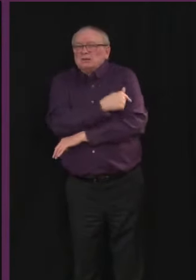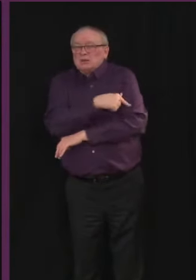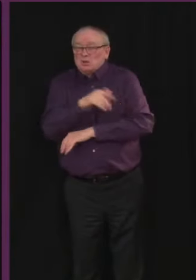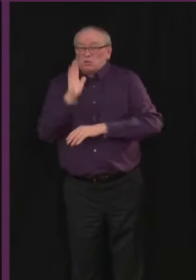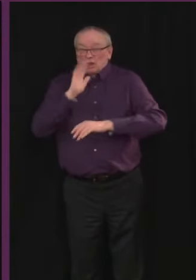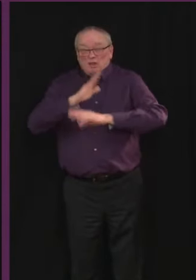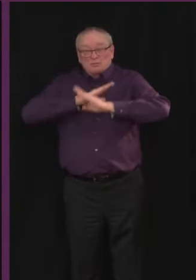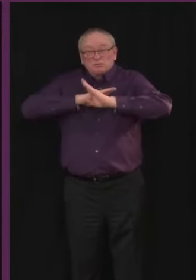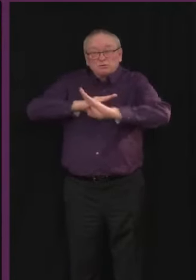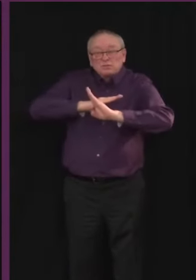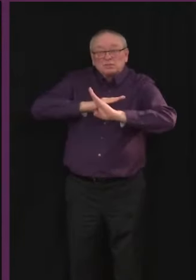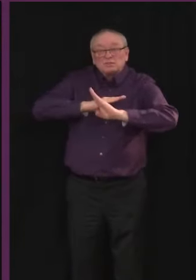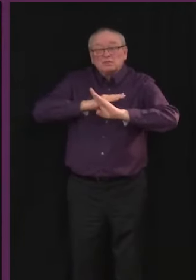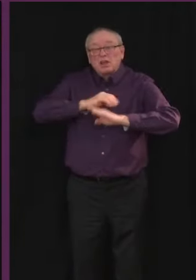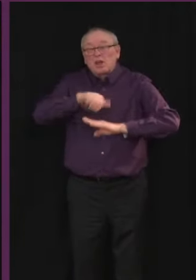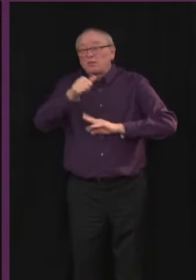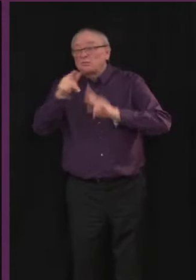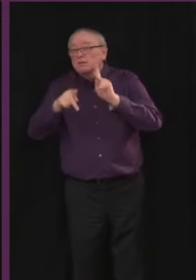vaccinated homes?